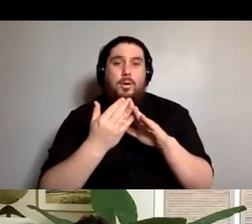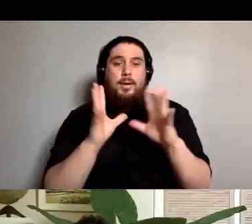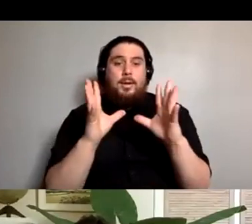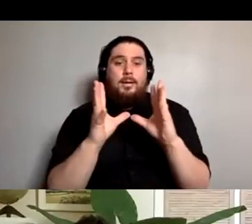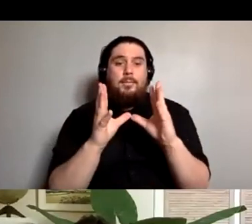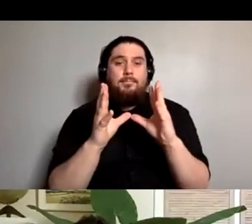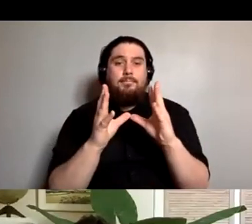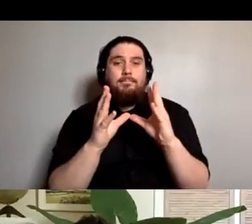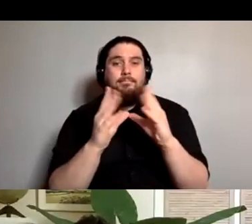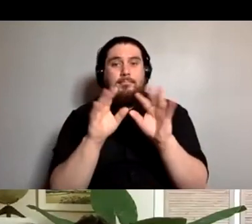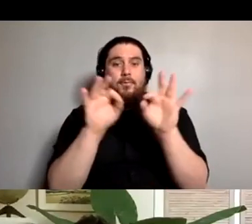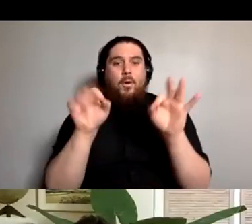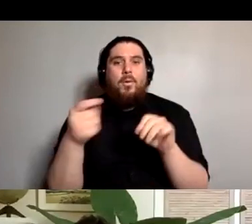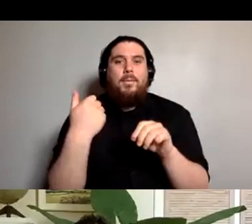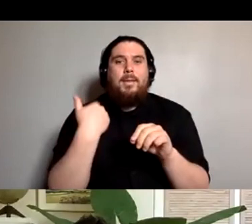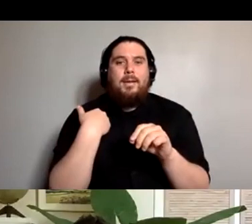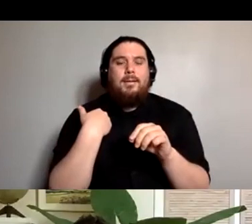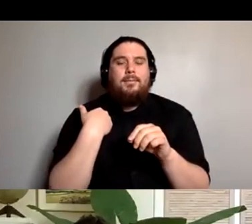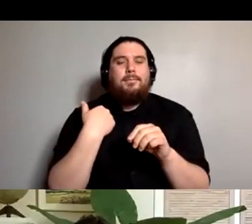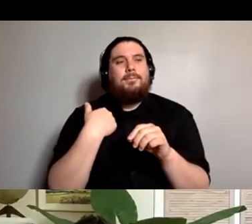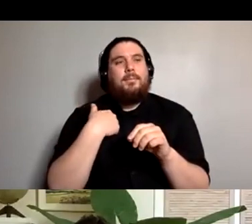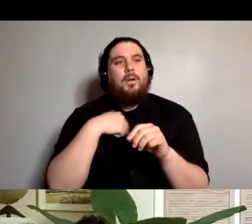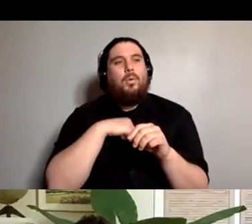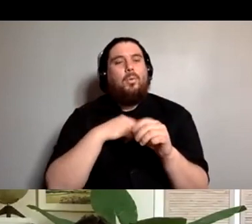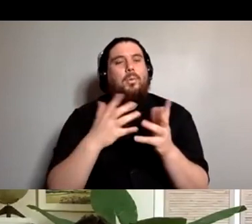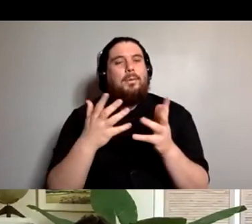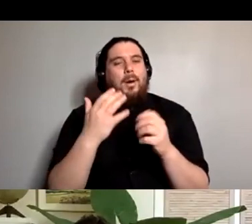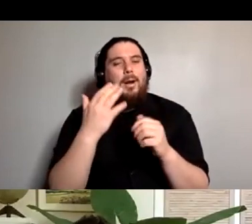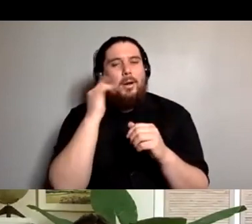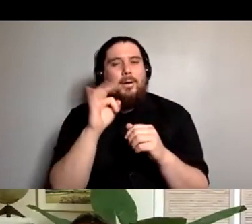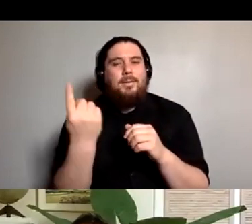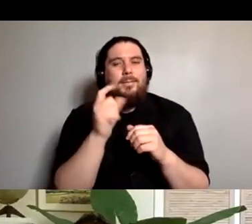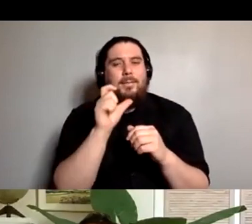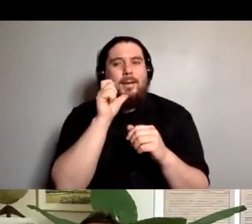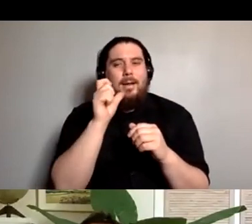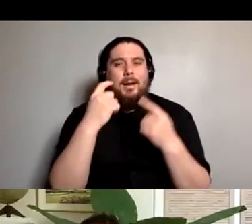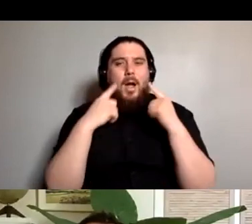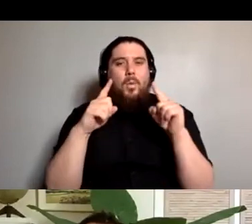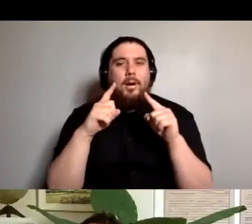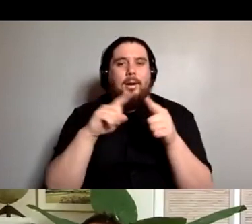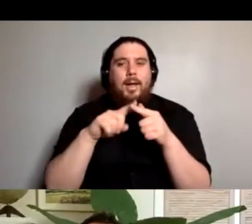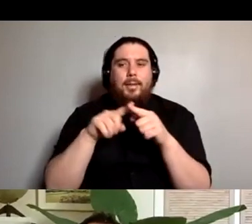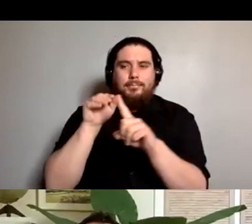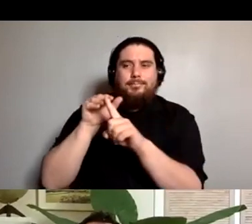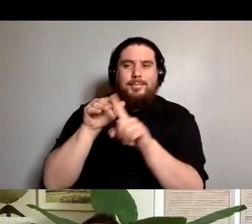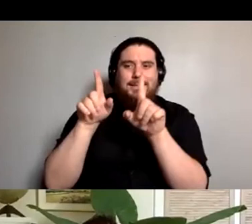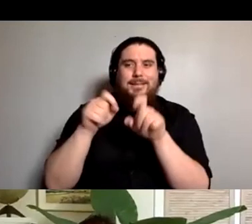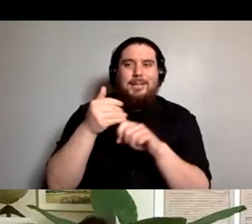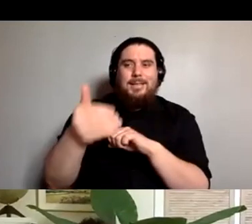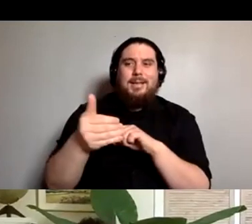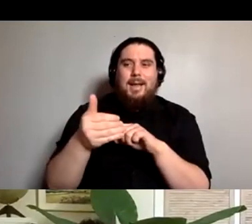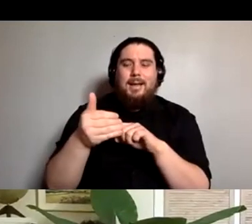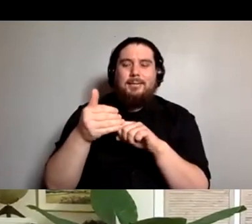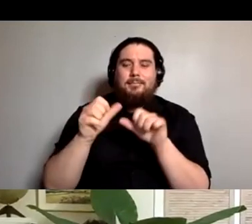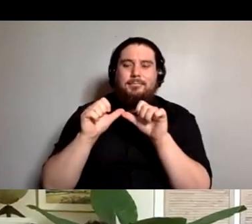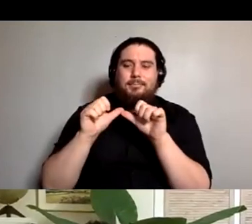giving our feedback when something isn't working, and then you get tapped to test the next thing or to test the improvement. So continue to give feedback on